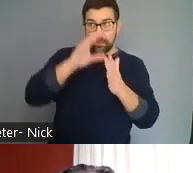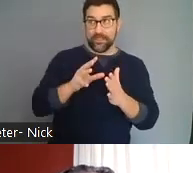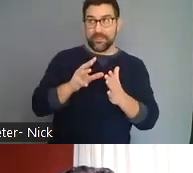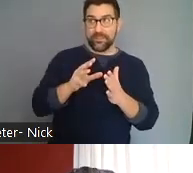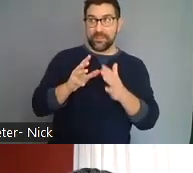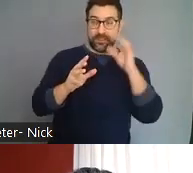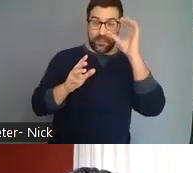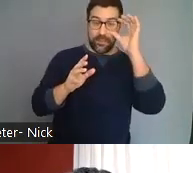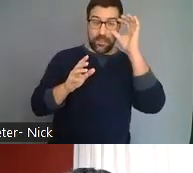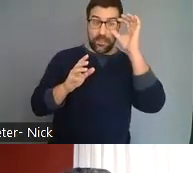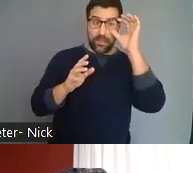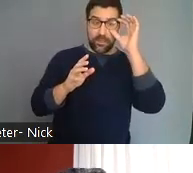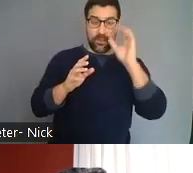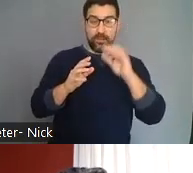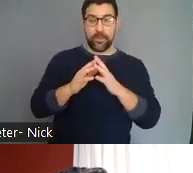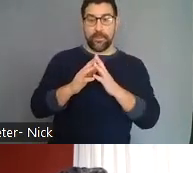the most